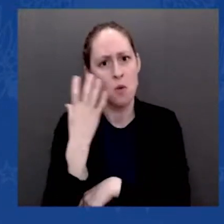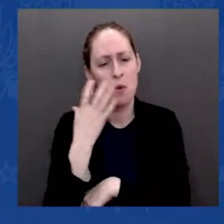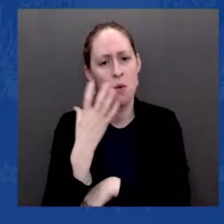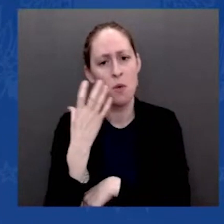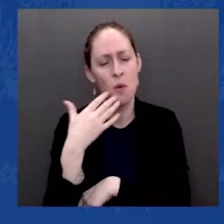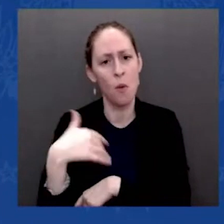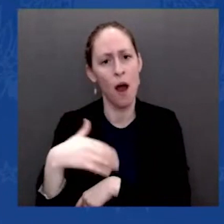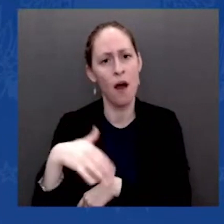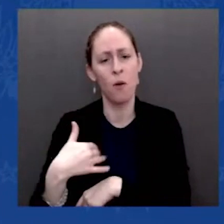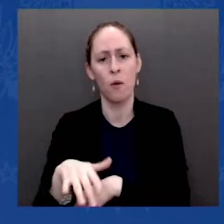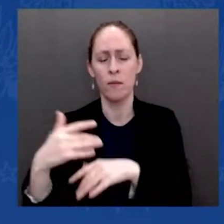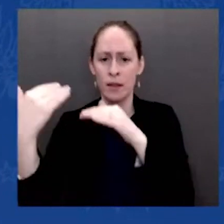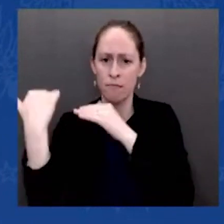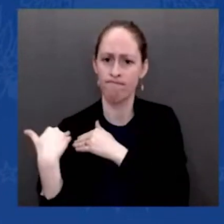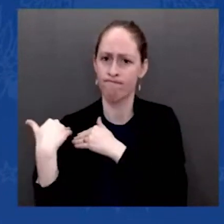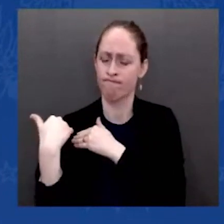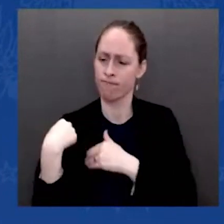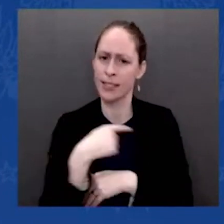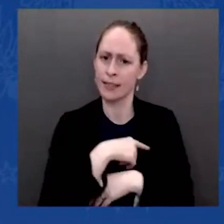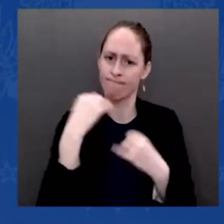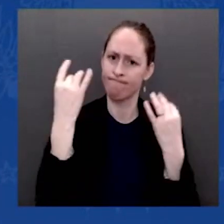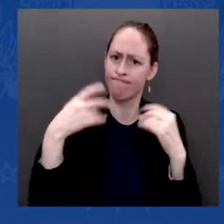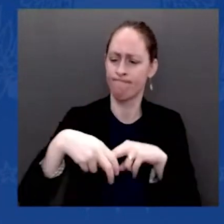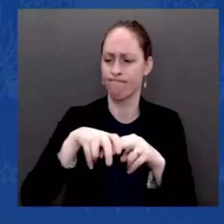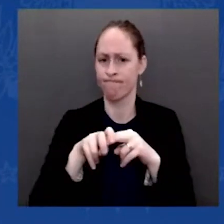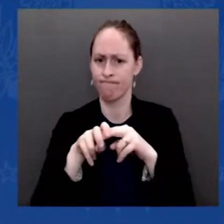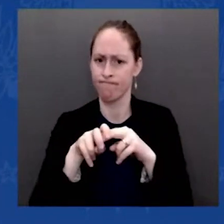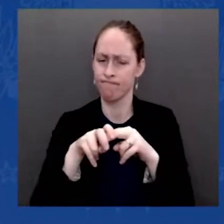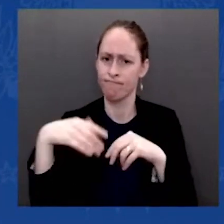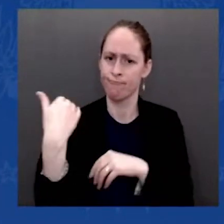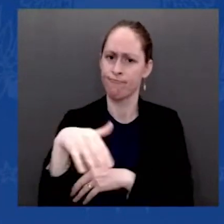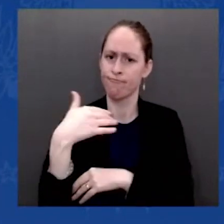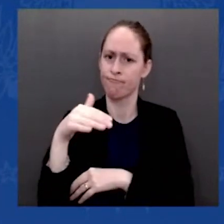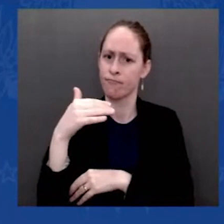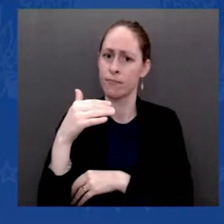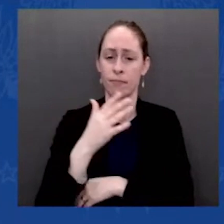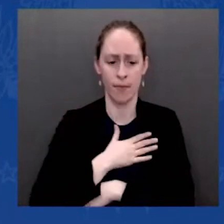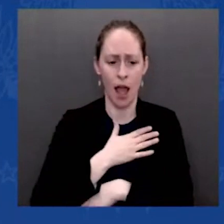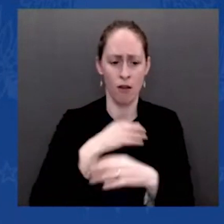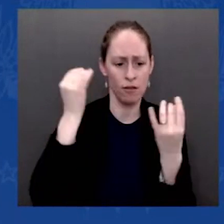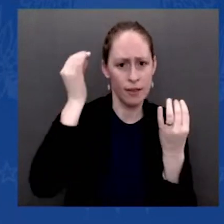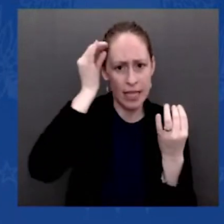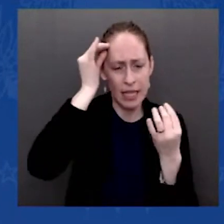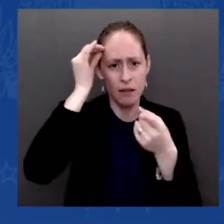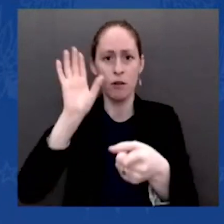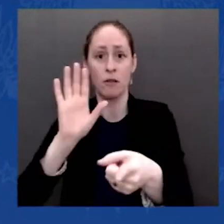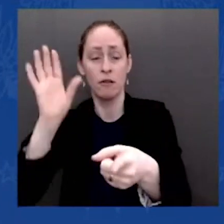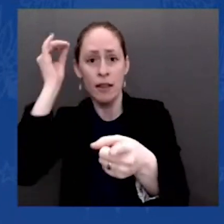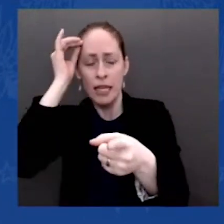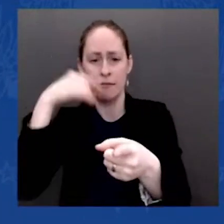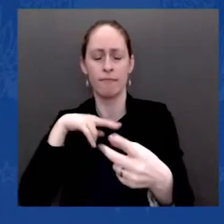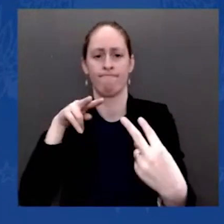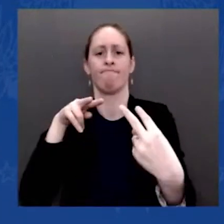people that are so different in what they think, and yet they've decided to help solve their